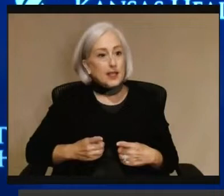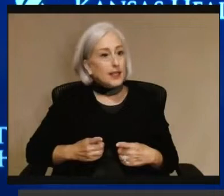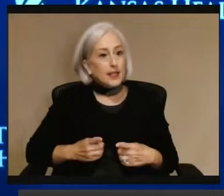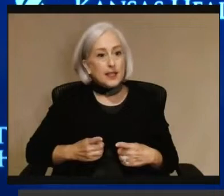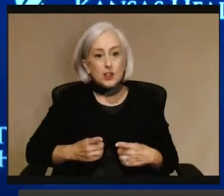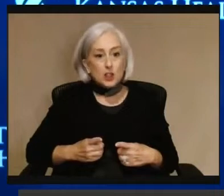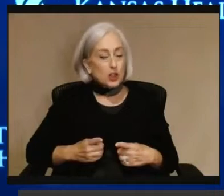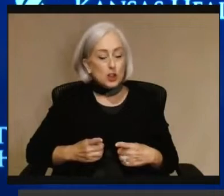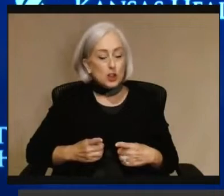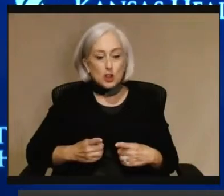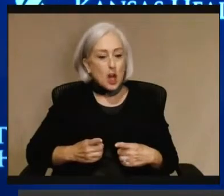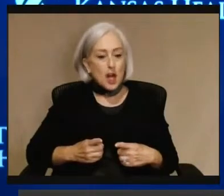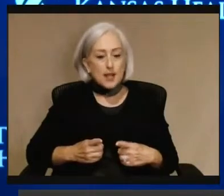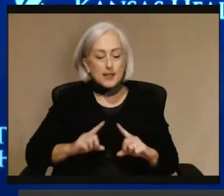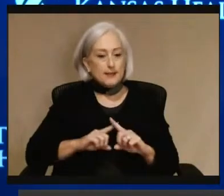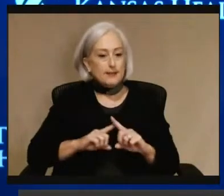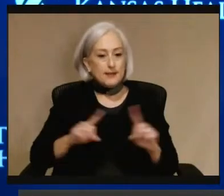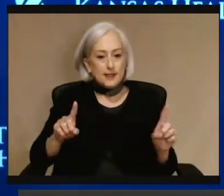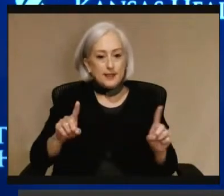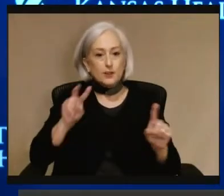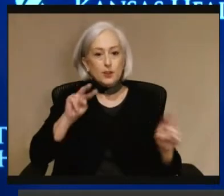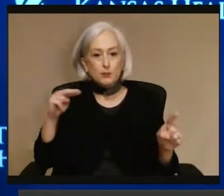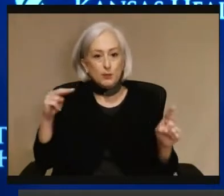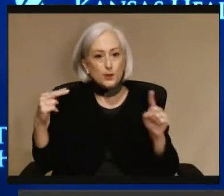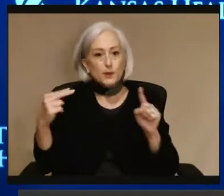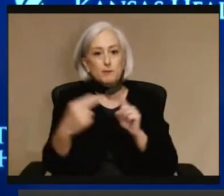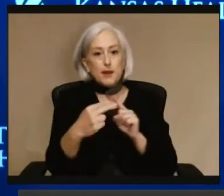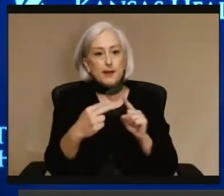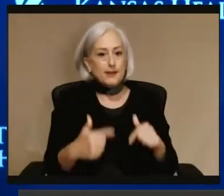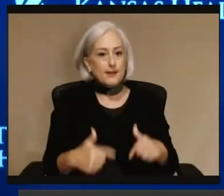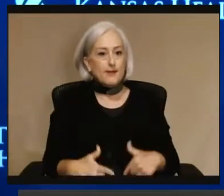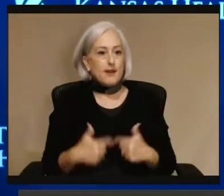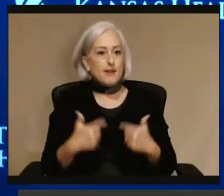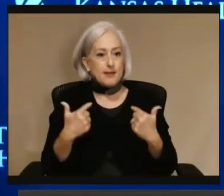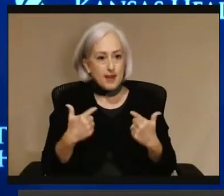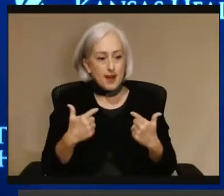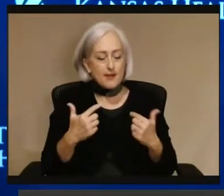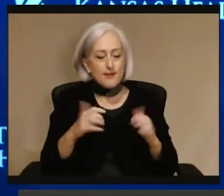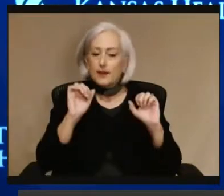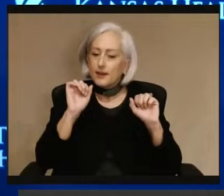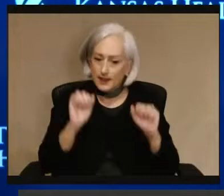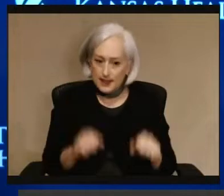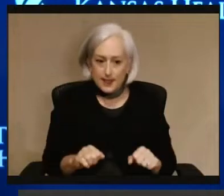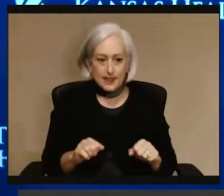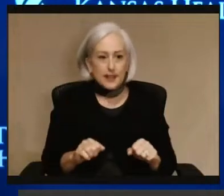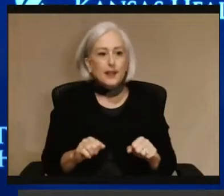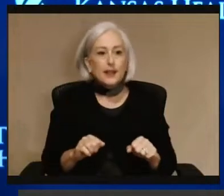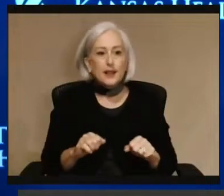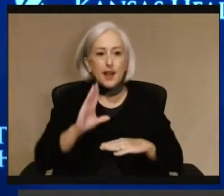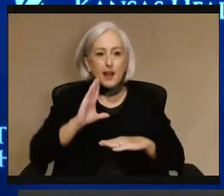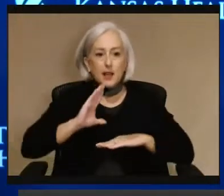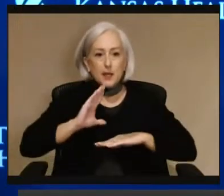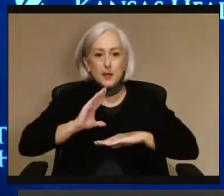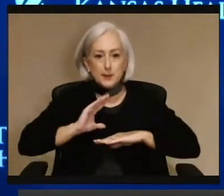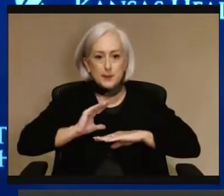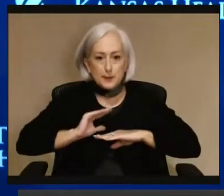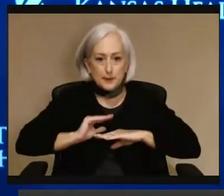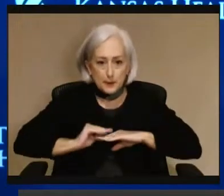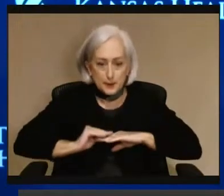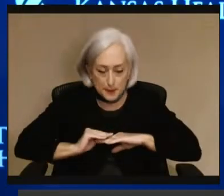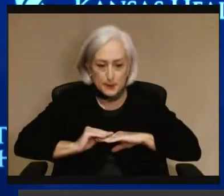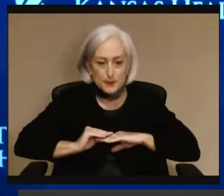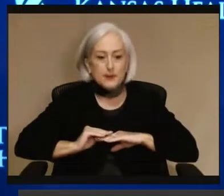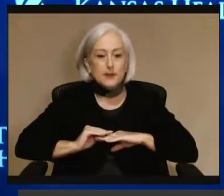through which you view everything, and it can diminish the motives and the caring from your